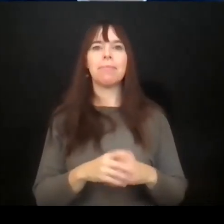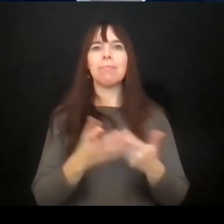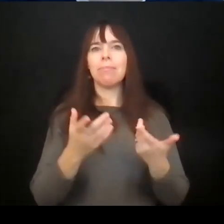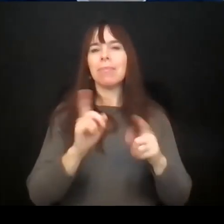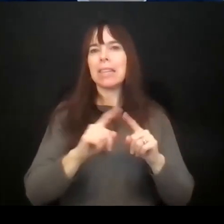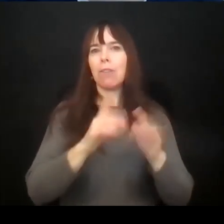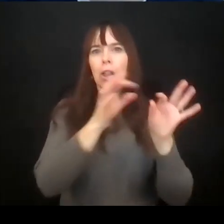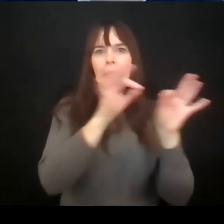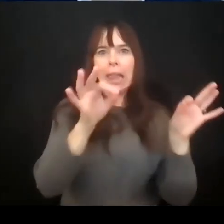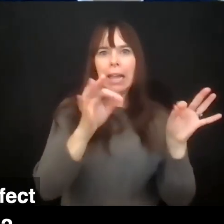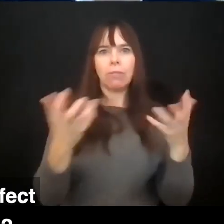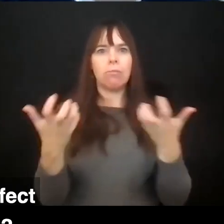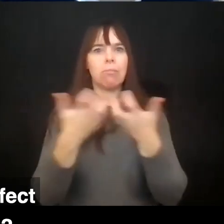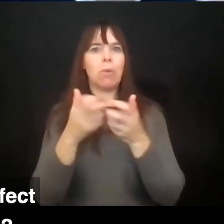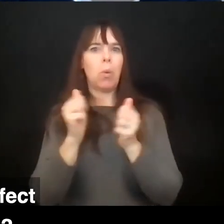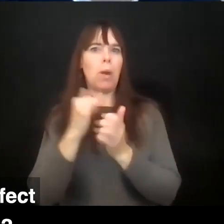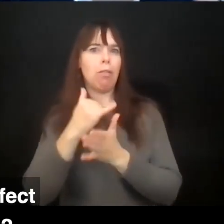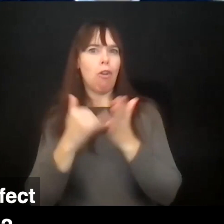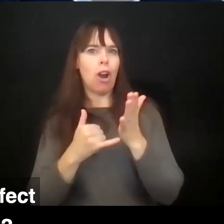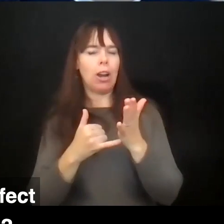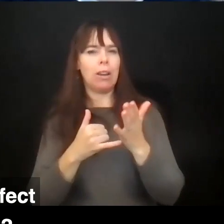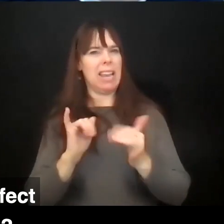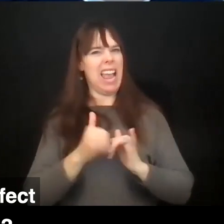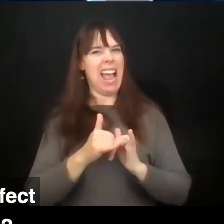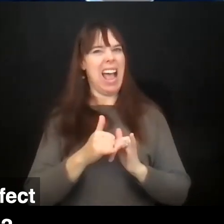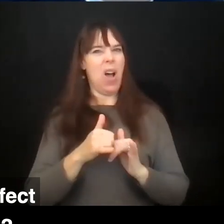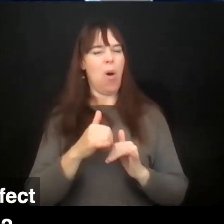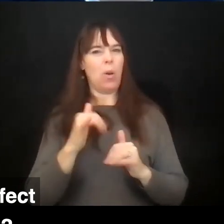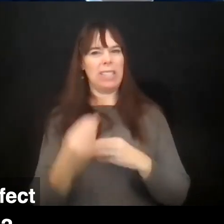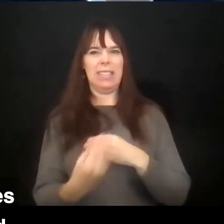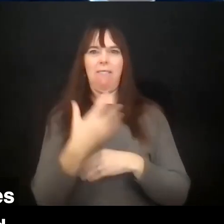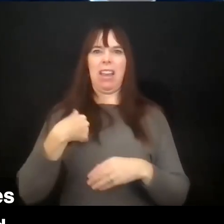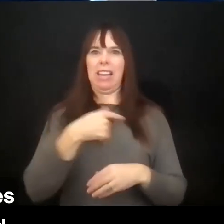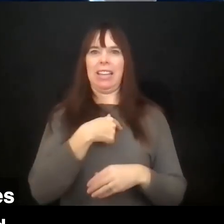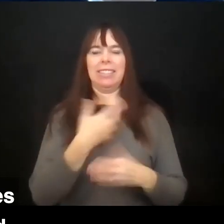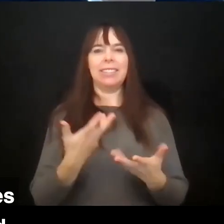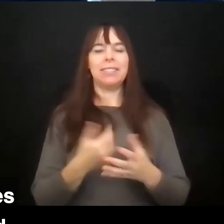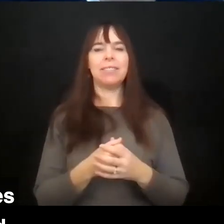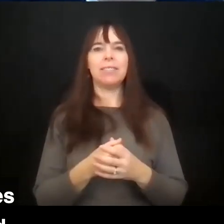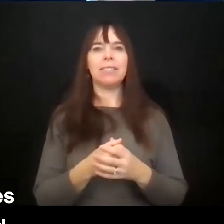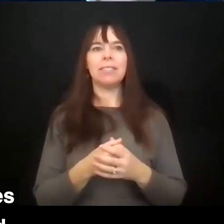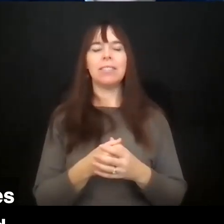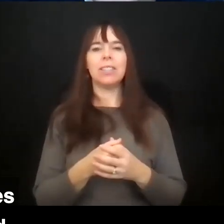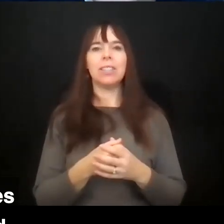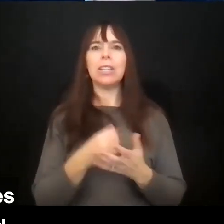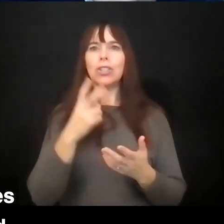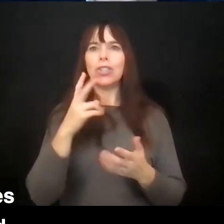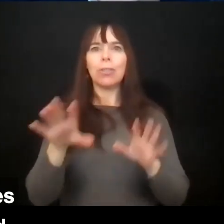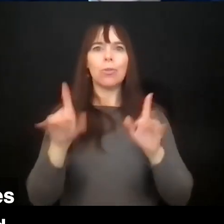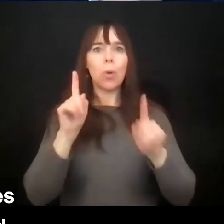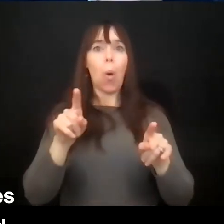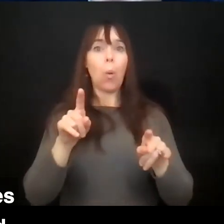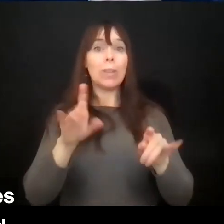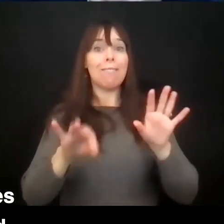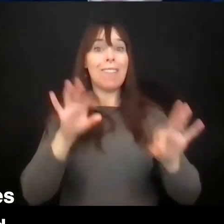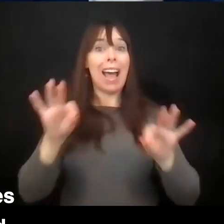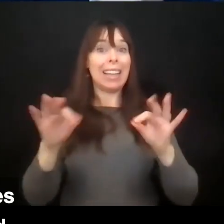and art. How does that affect us in our daily lives? And she finds pieces that she